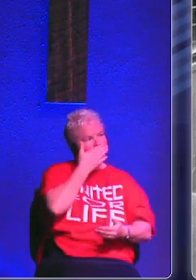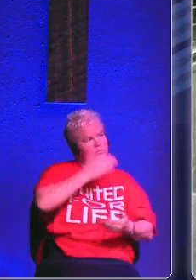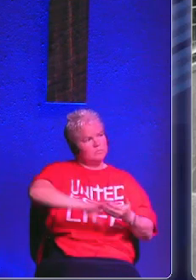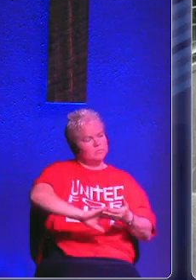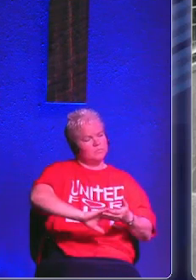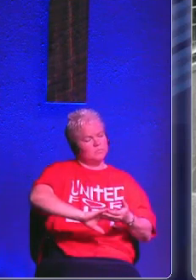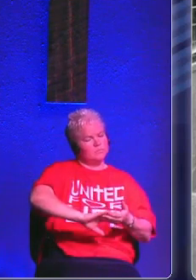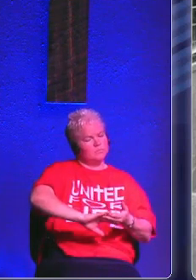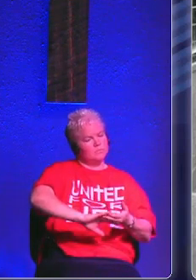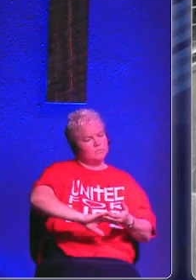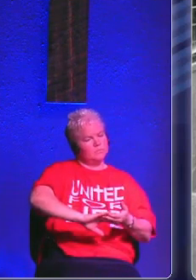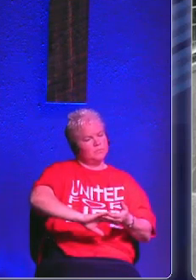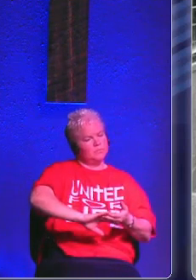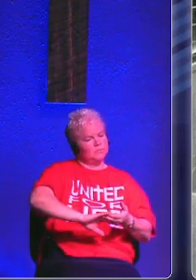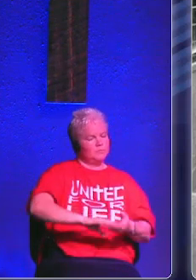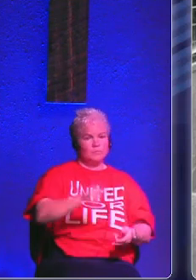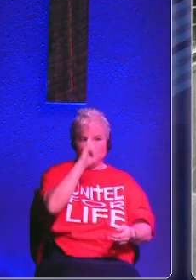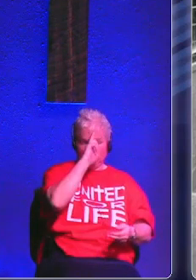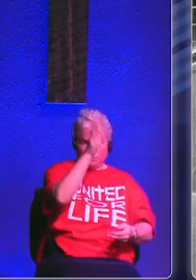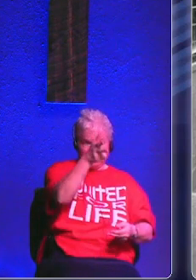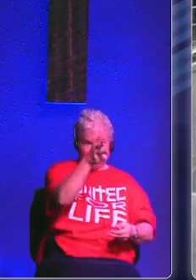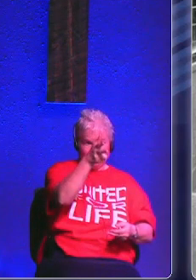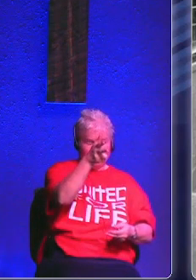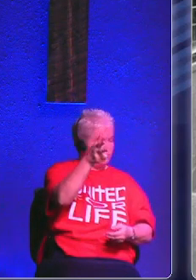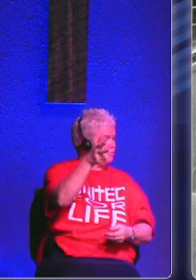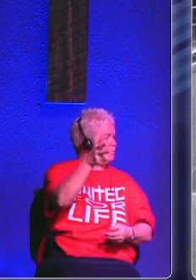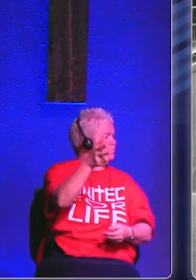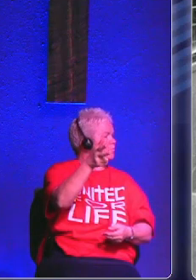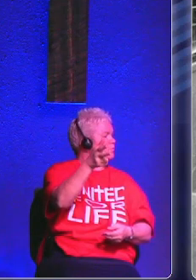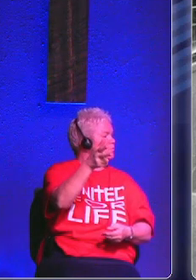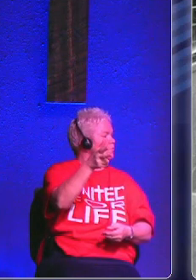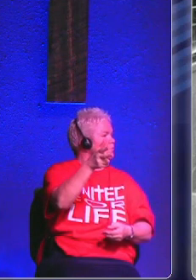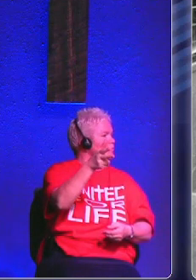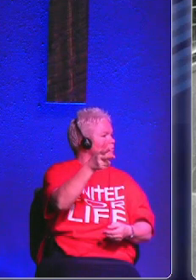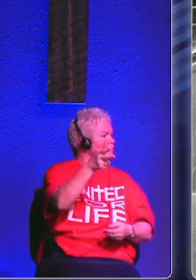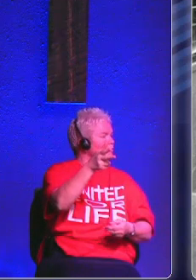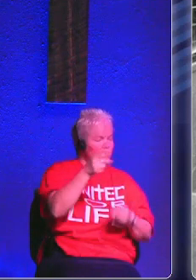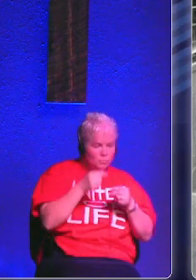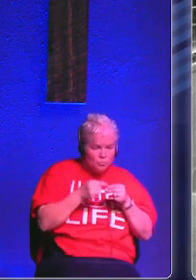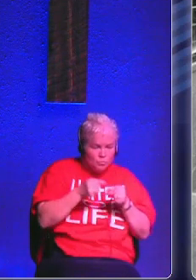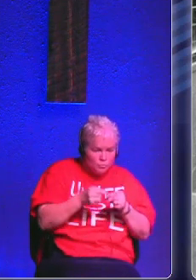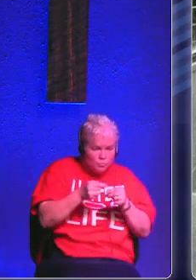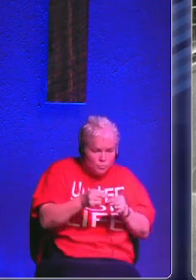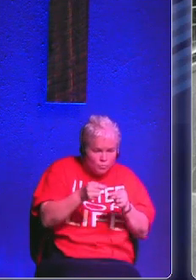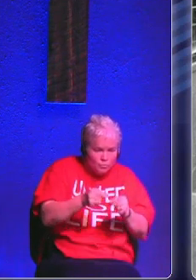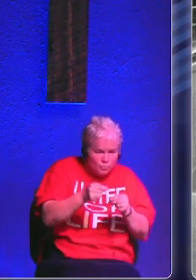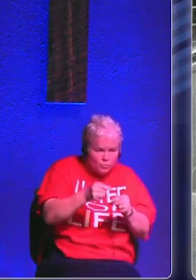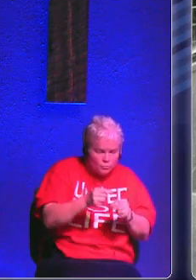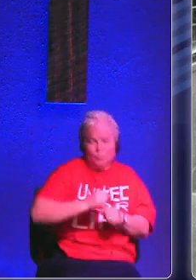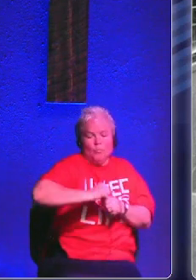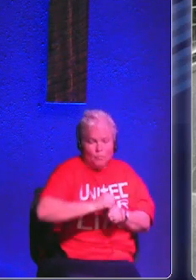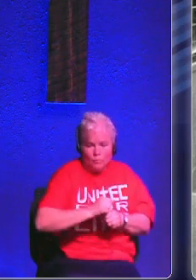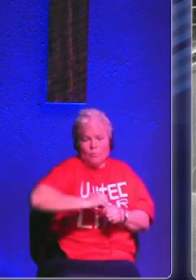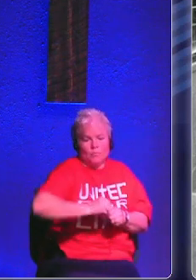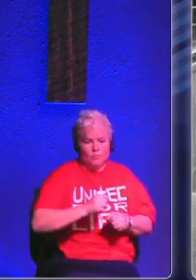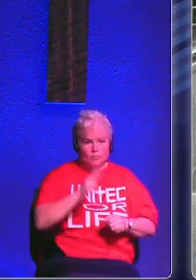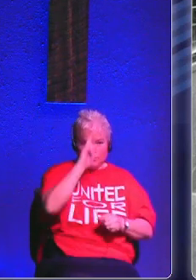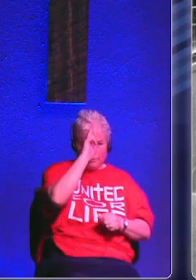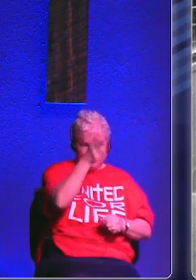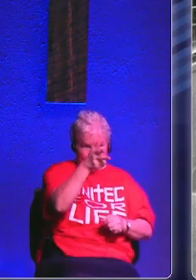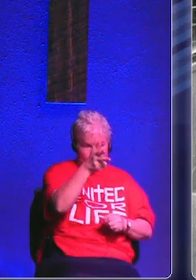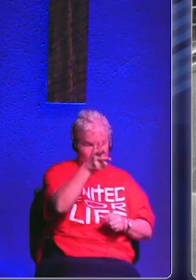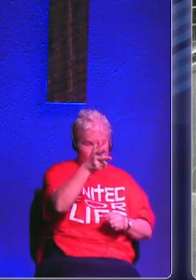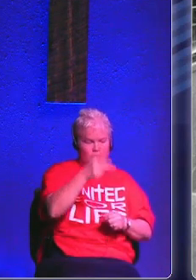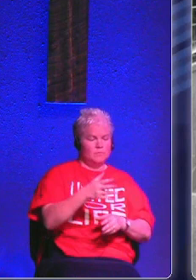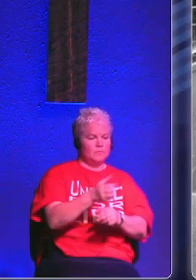so bad because there'd be a herd of caribou. And you would get up like almost right on. You would almost have to bump them to